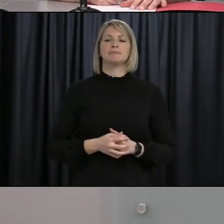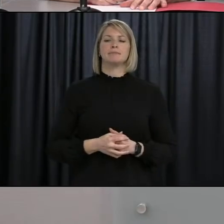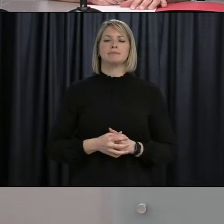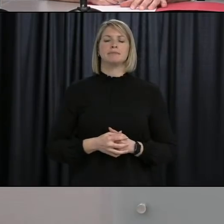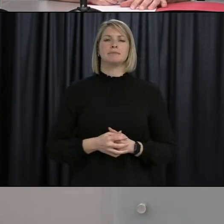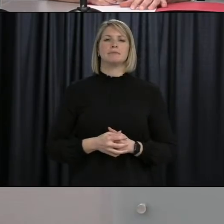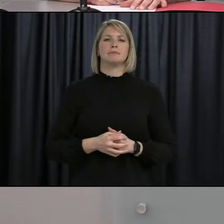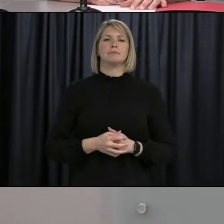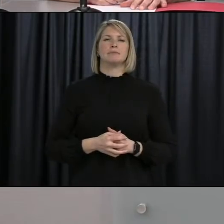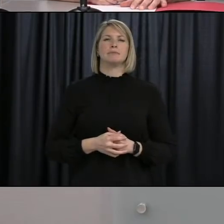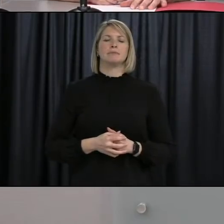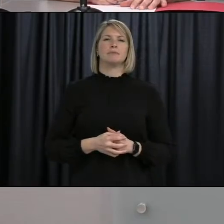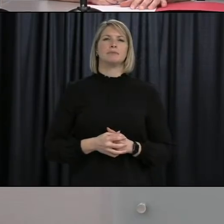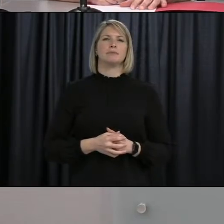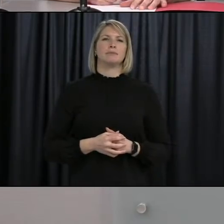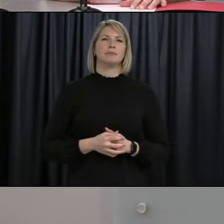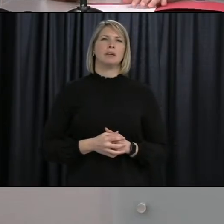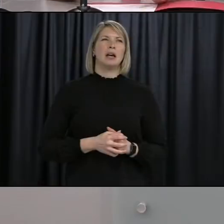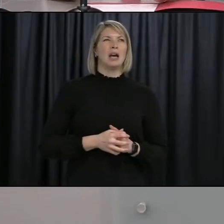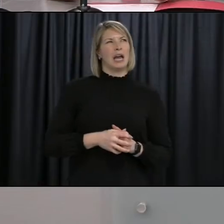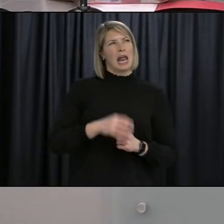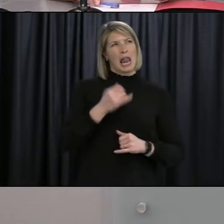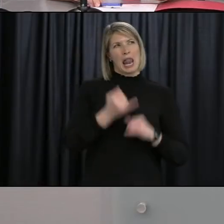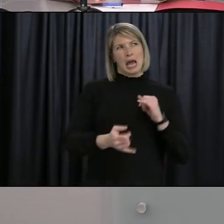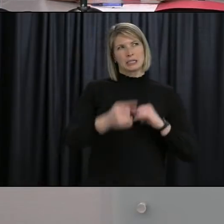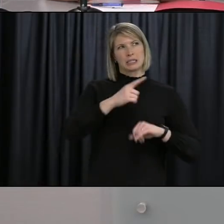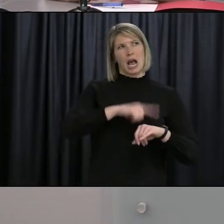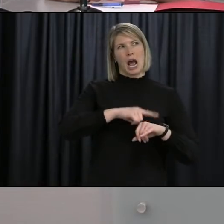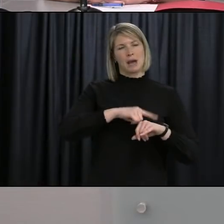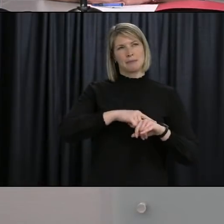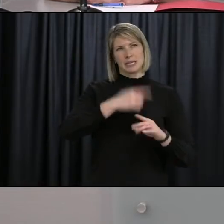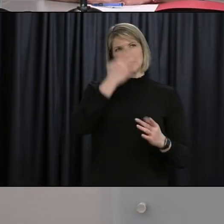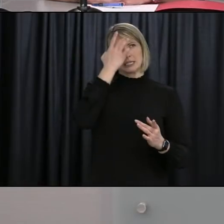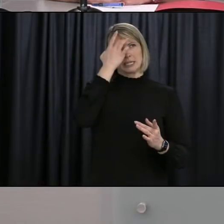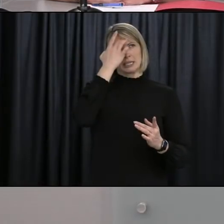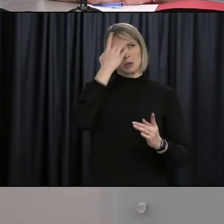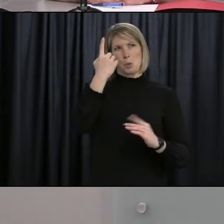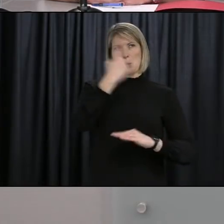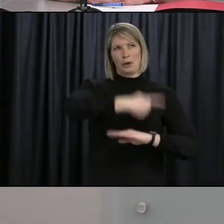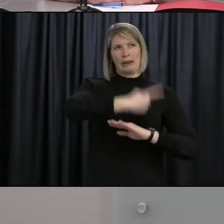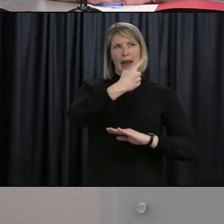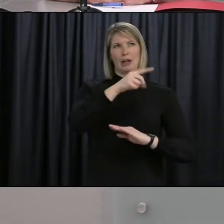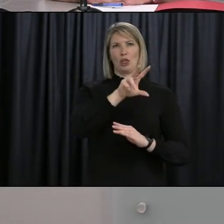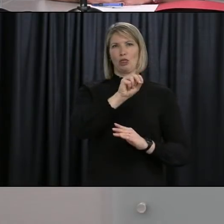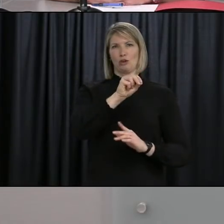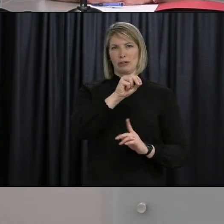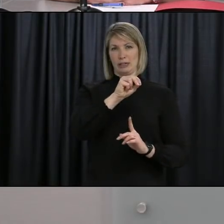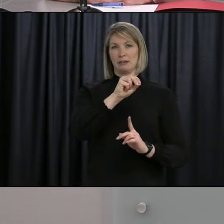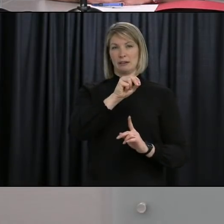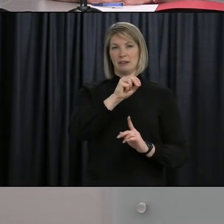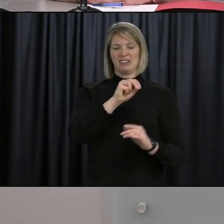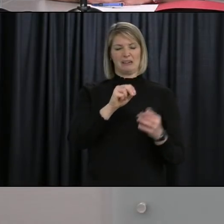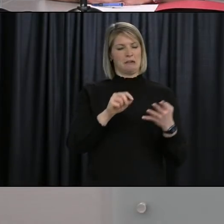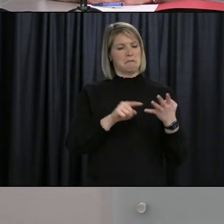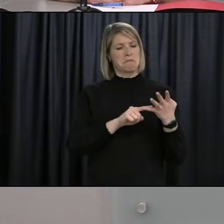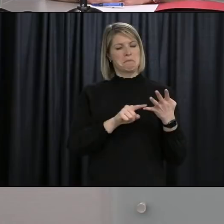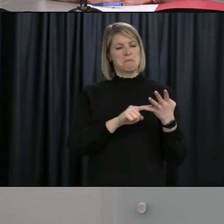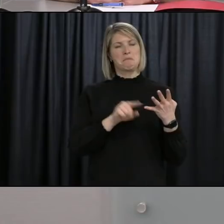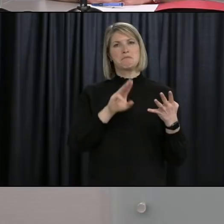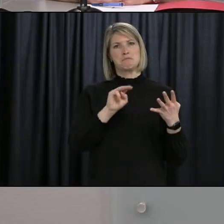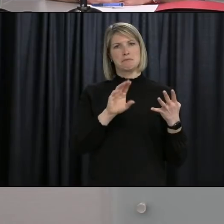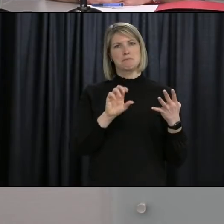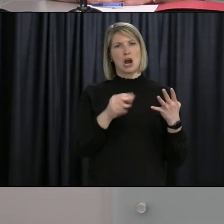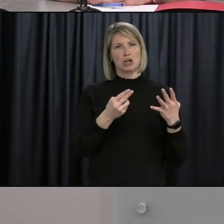Dr. Fitzgerald, the last time we saw around 30 cases announced in one day was at the end of March when we were dealing with the